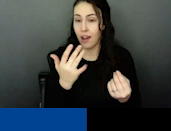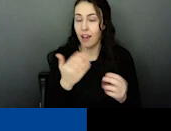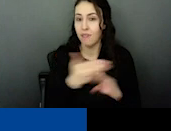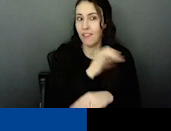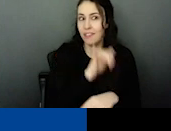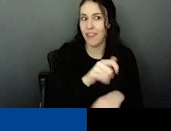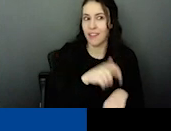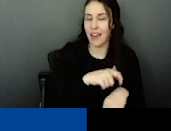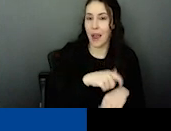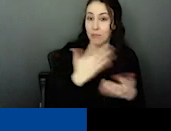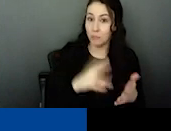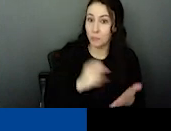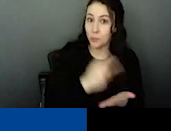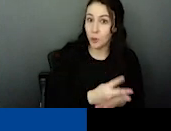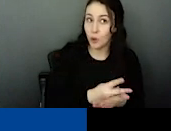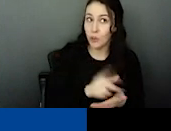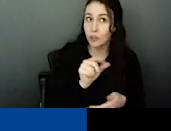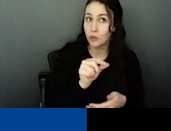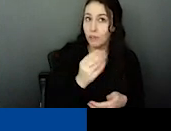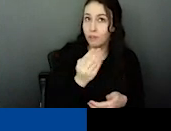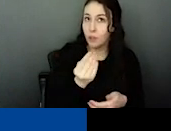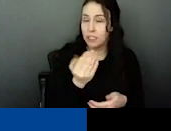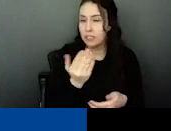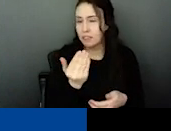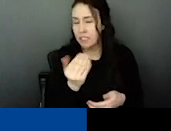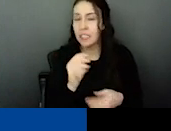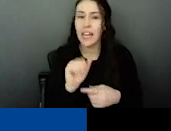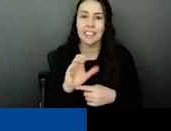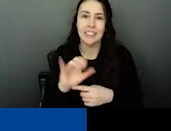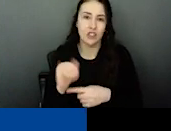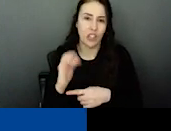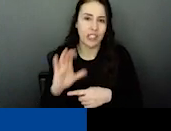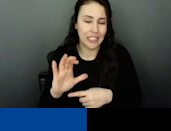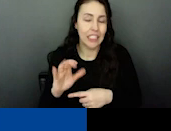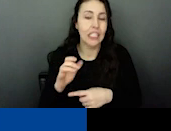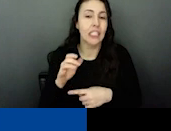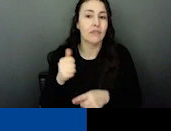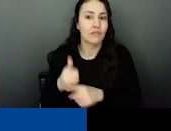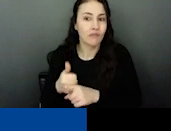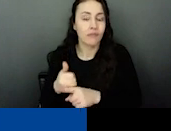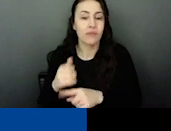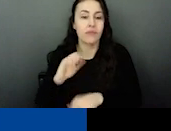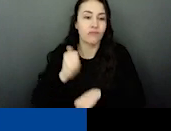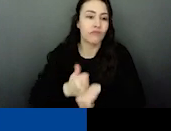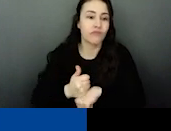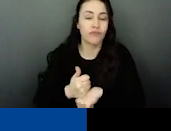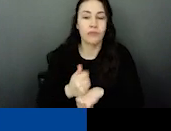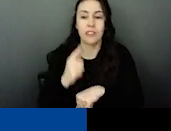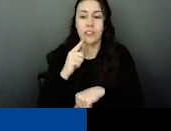in 2014, 15, ACCJC was establishing what the requirements for minimum quals for